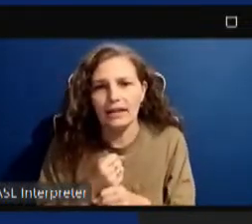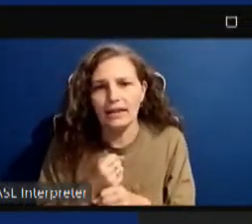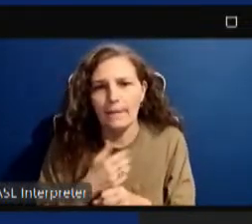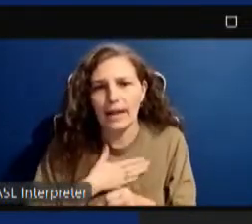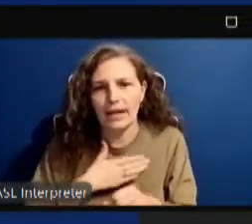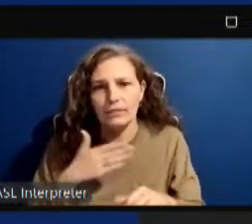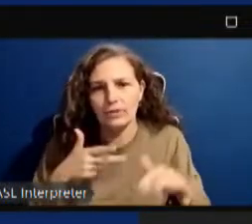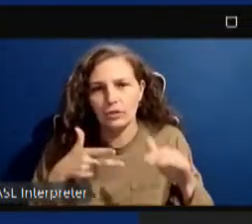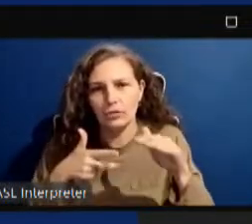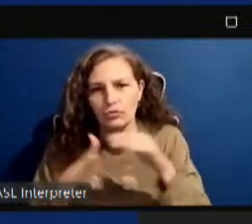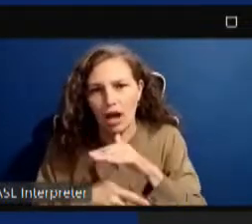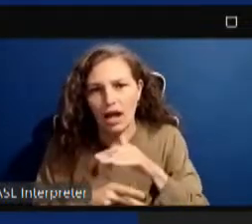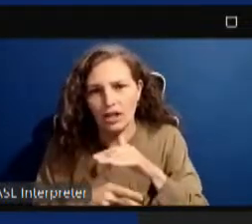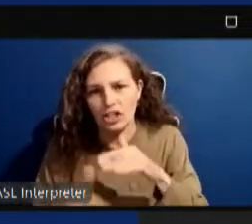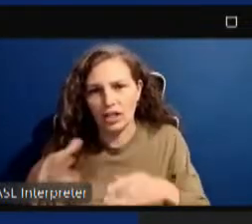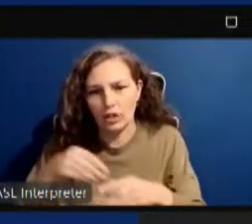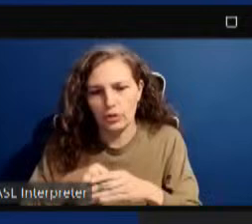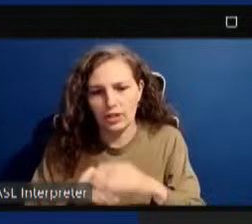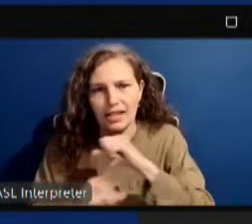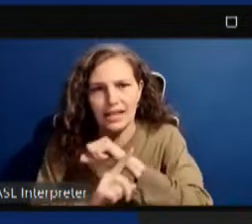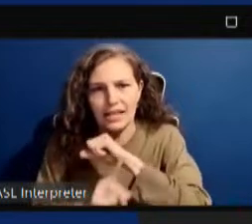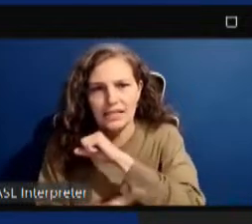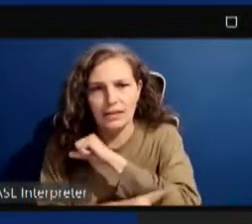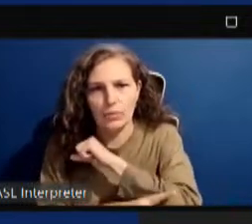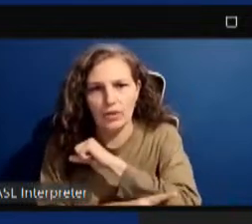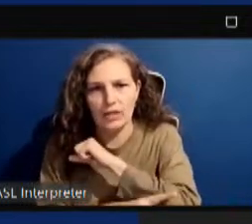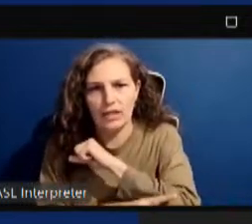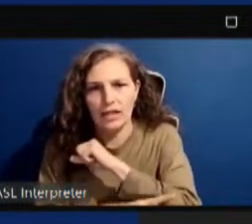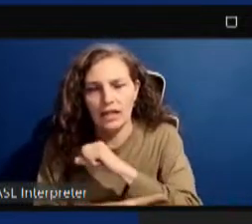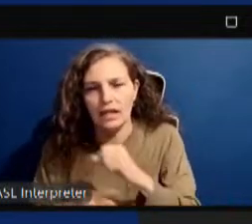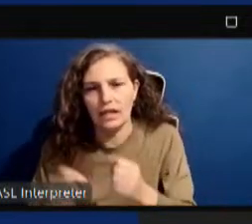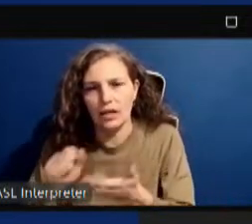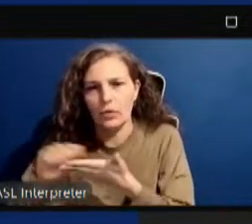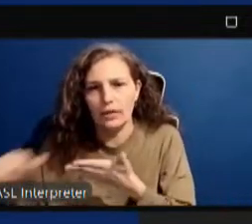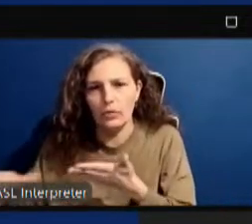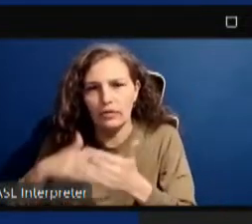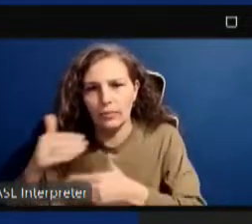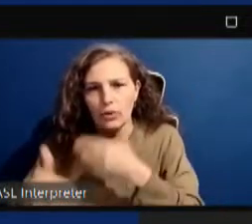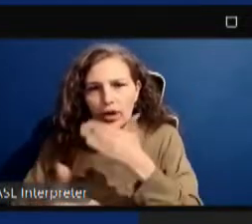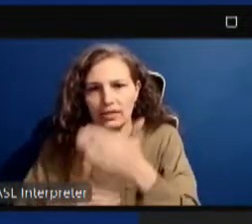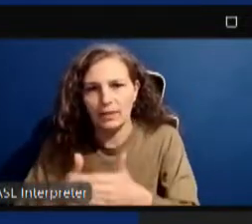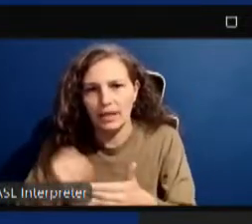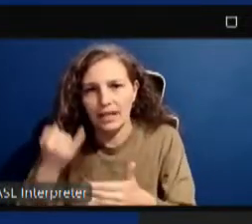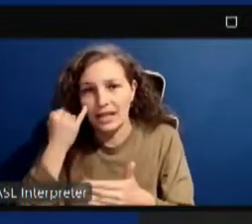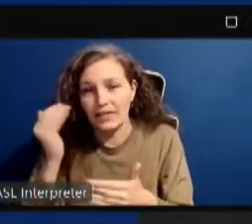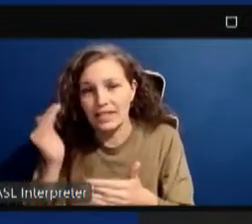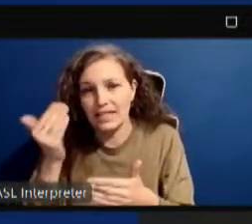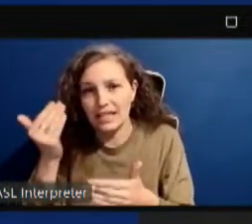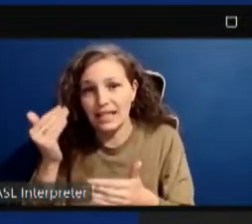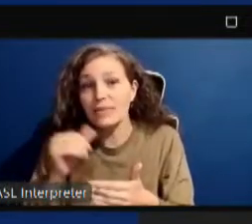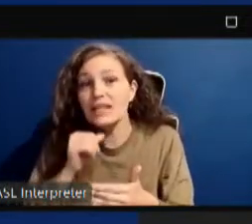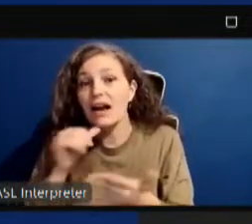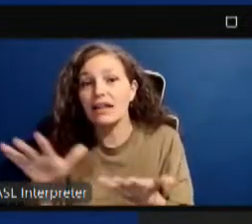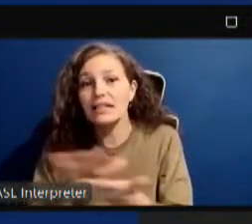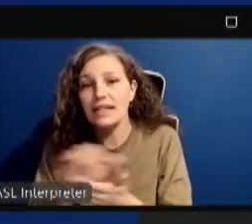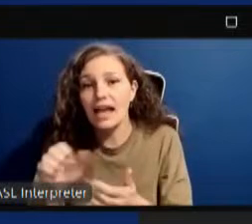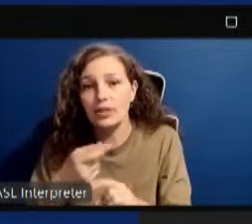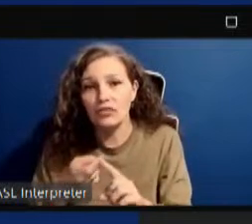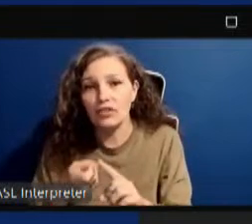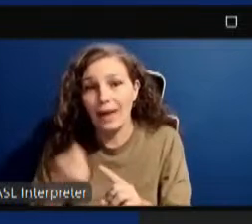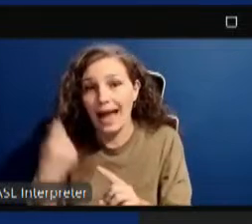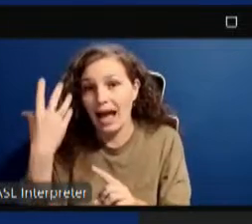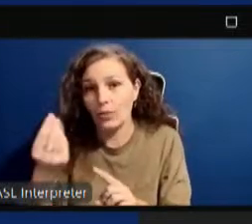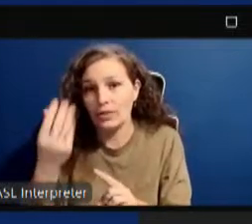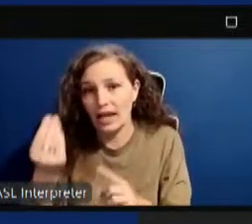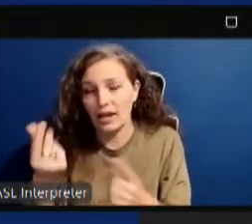process, even if it appears as undamaged from the outside? What steps do I need to take to make sure this is